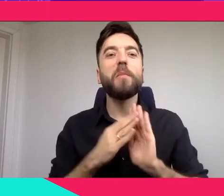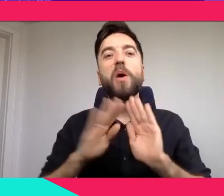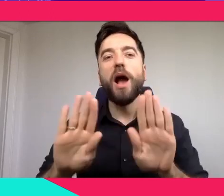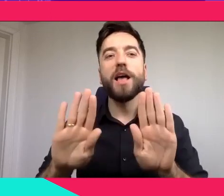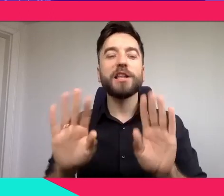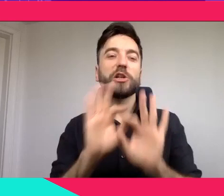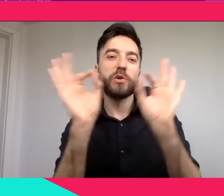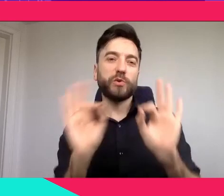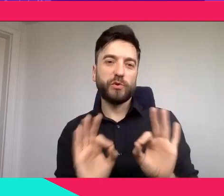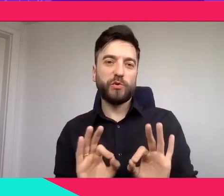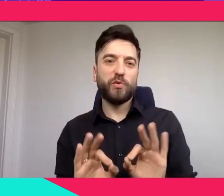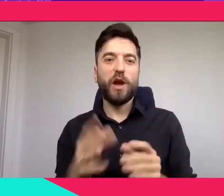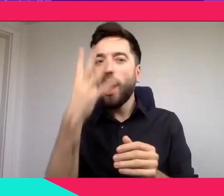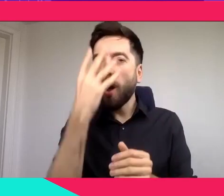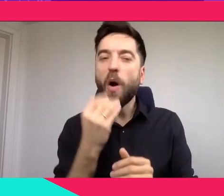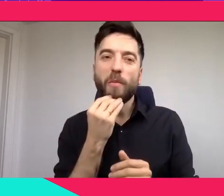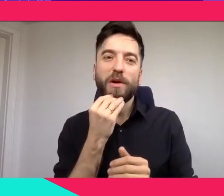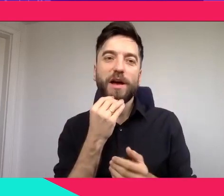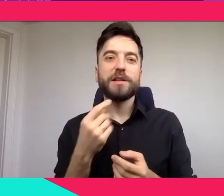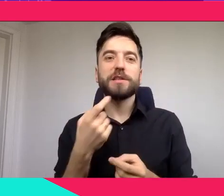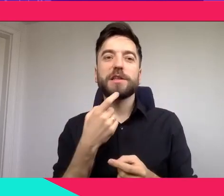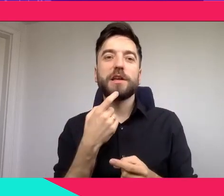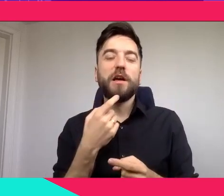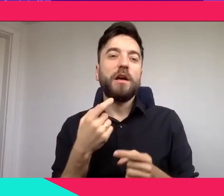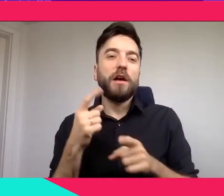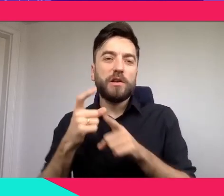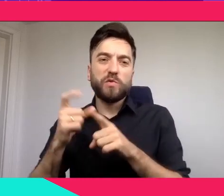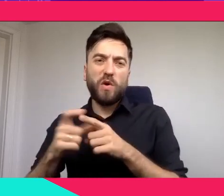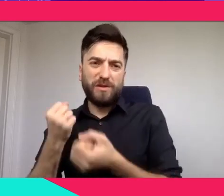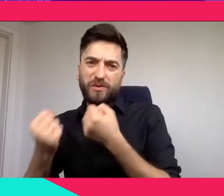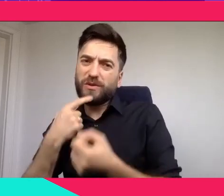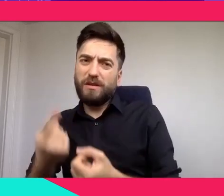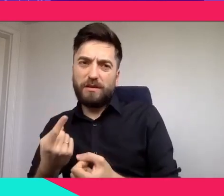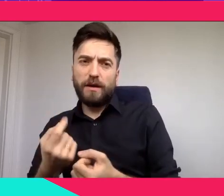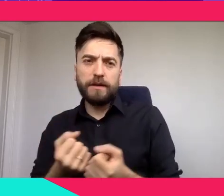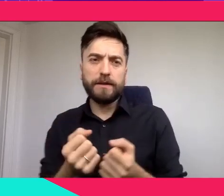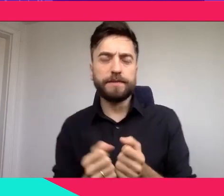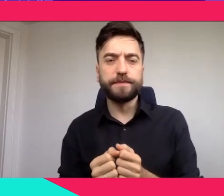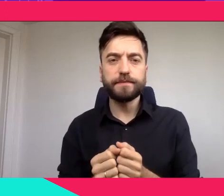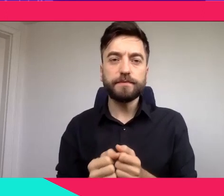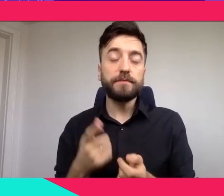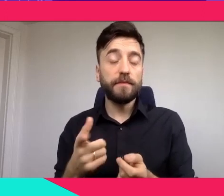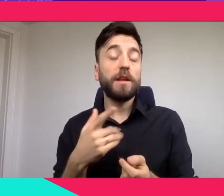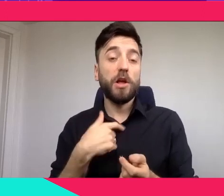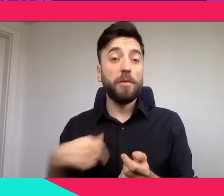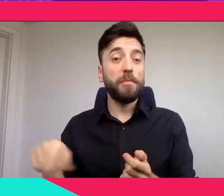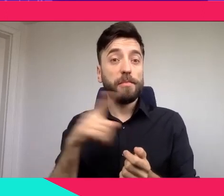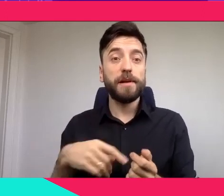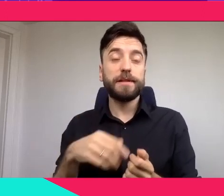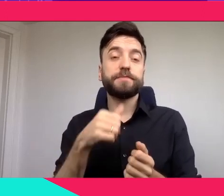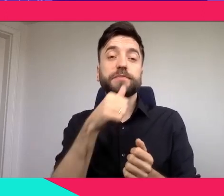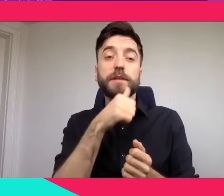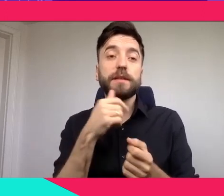the taboo workshop was to break taboos through making the invisible, difficult feelings visible in